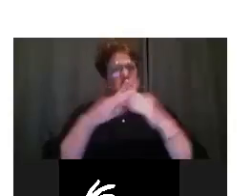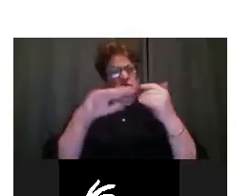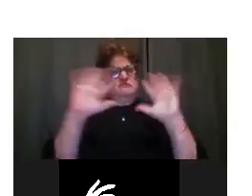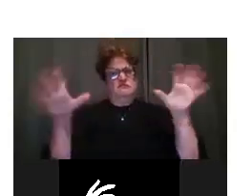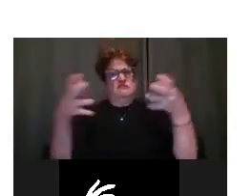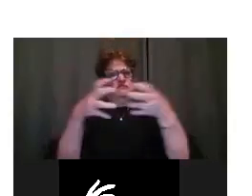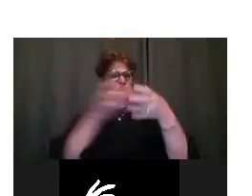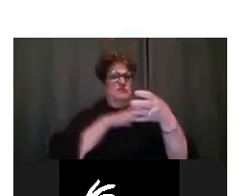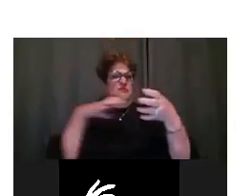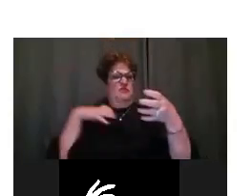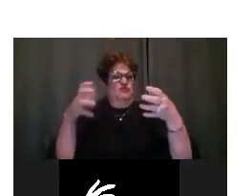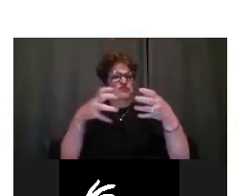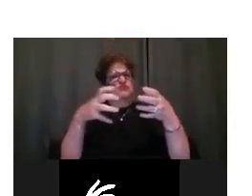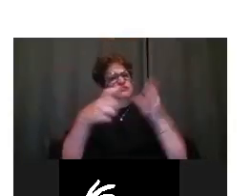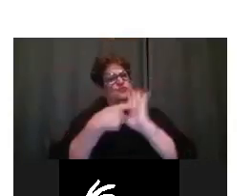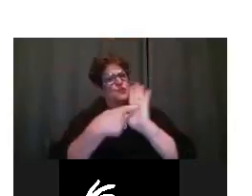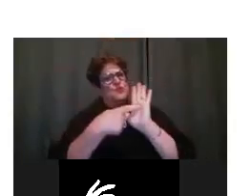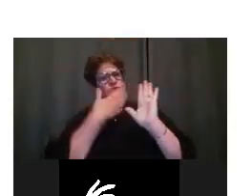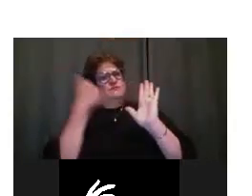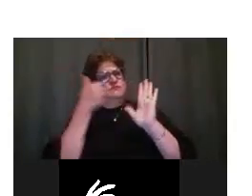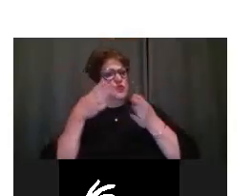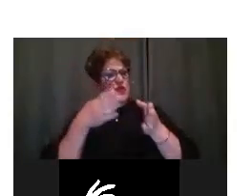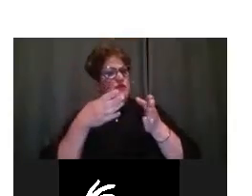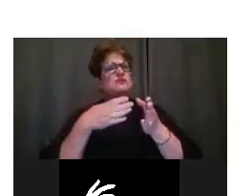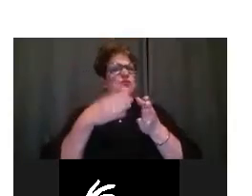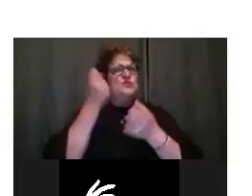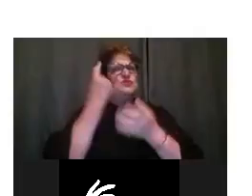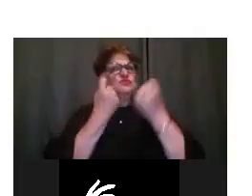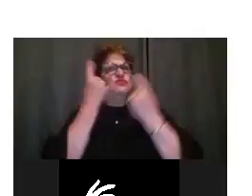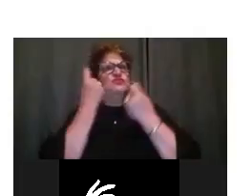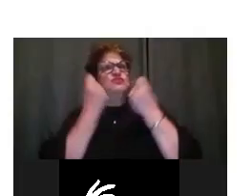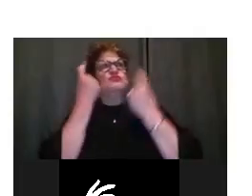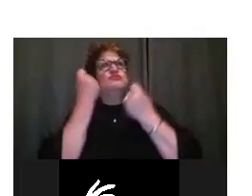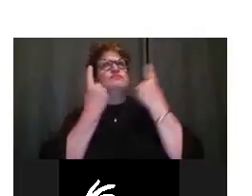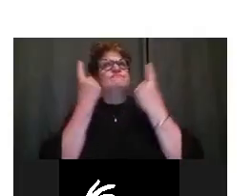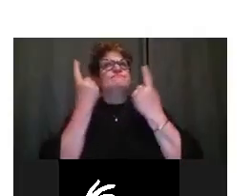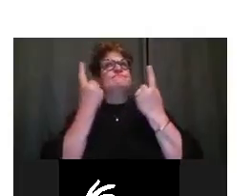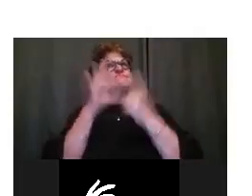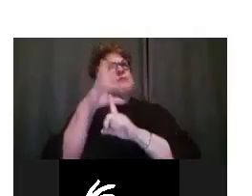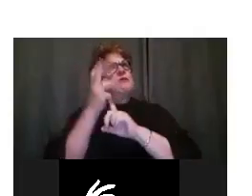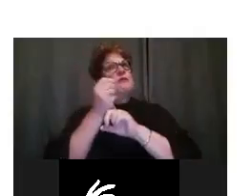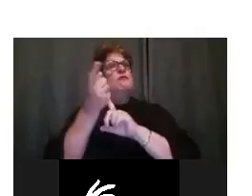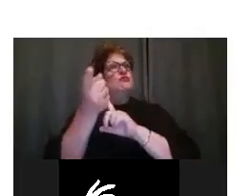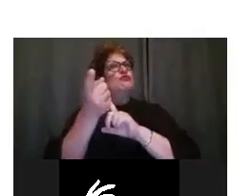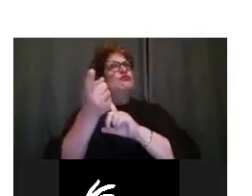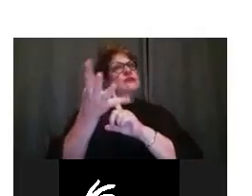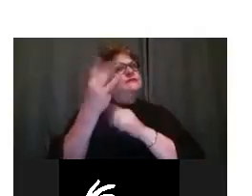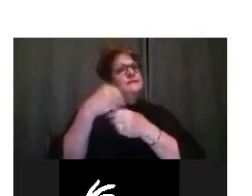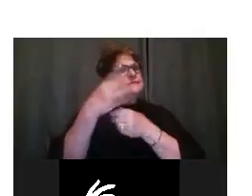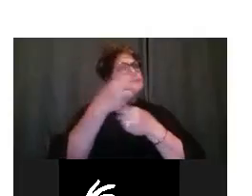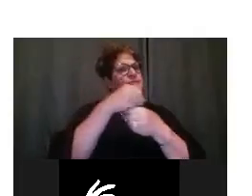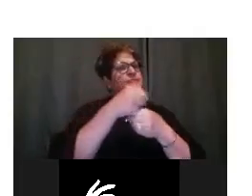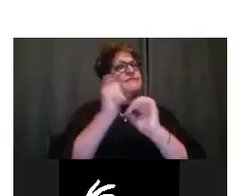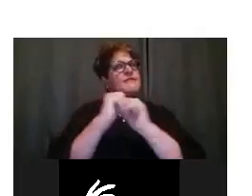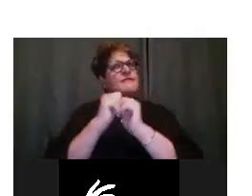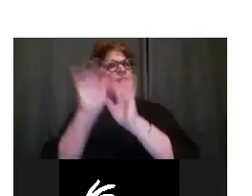a model to take into account the way that different families are